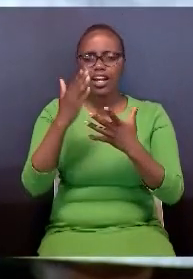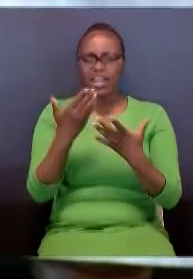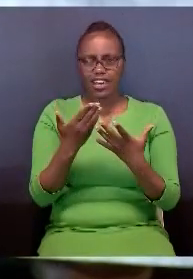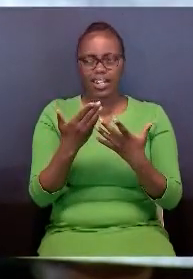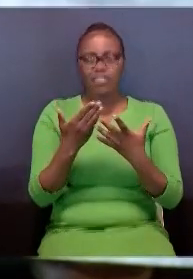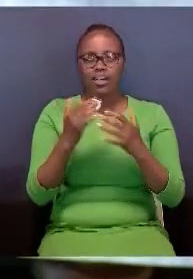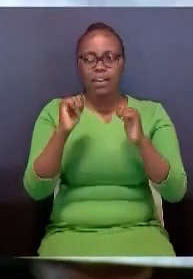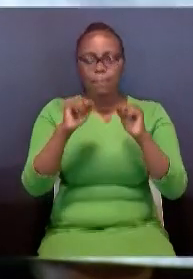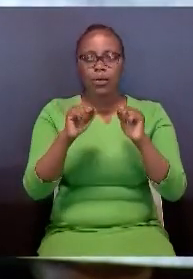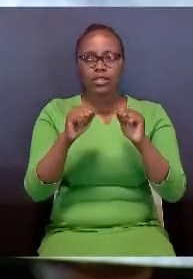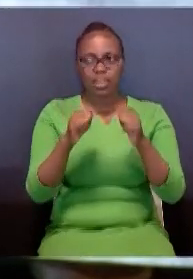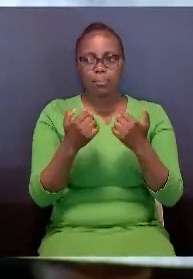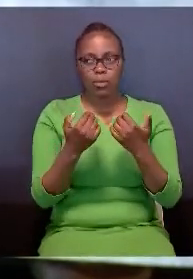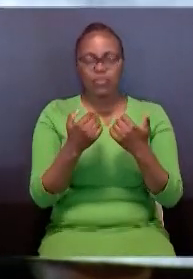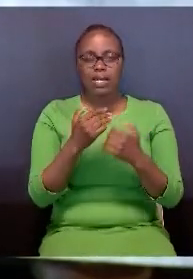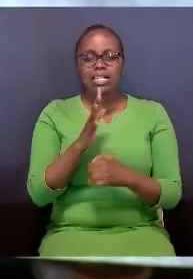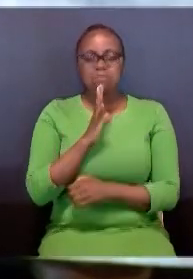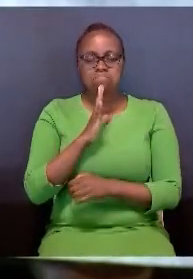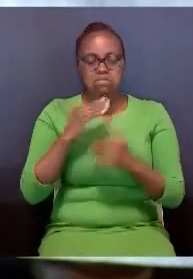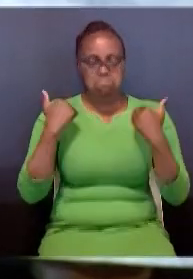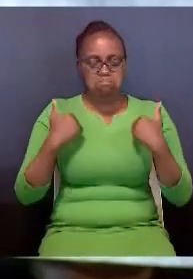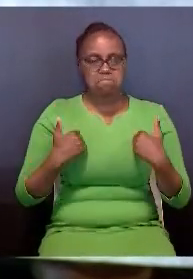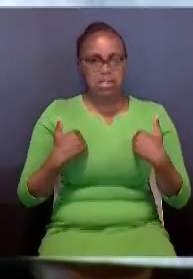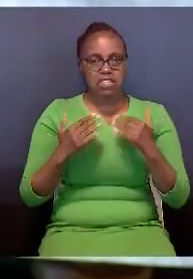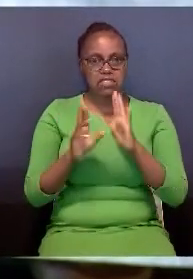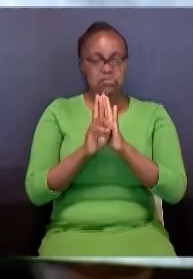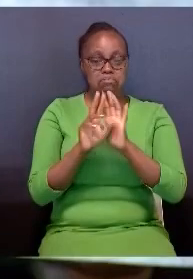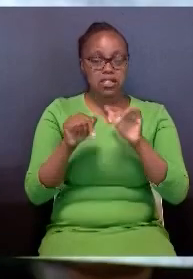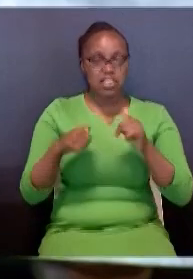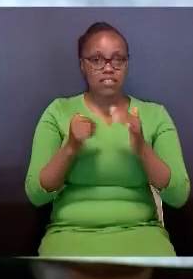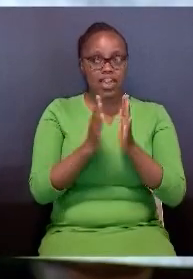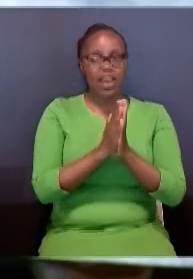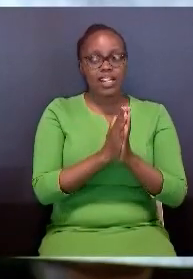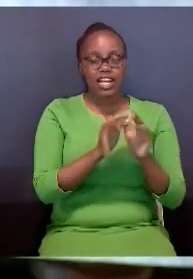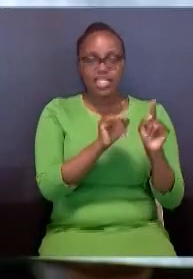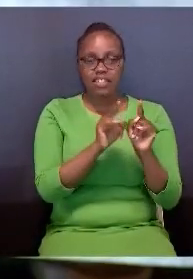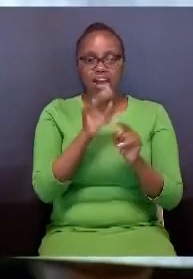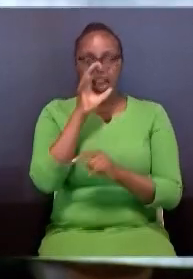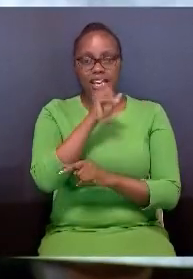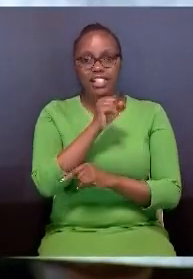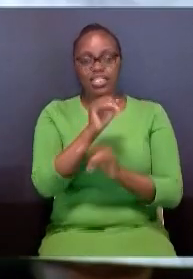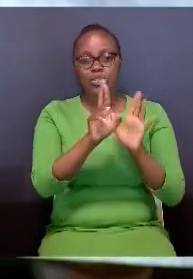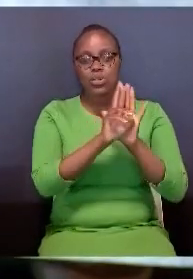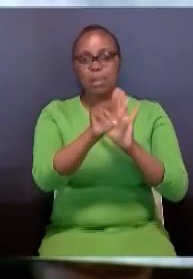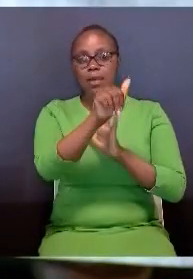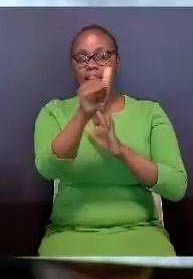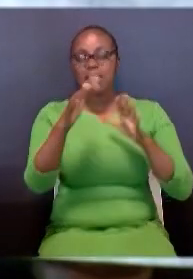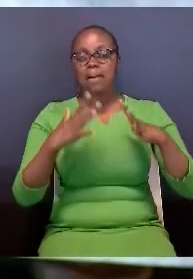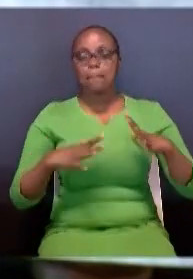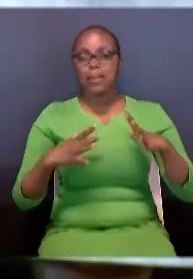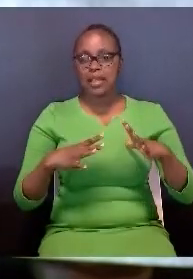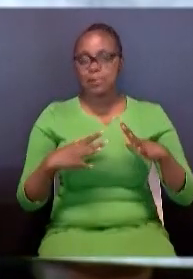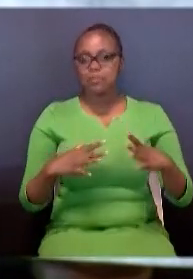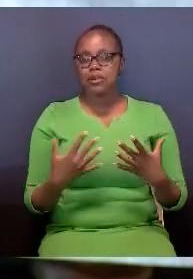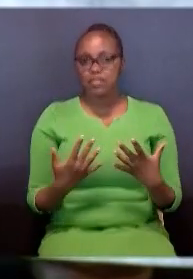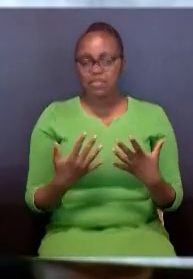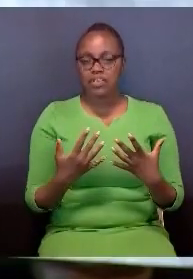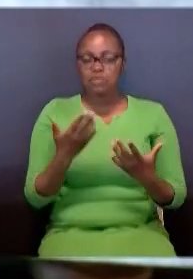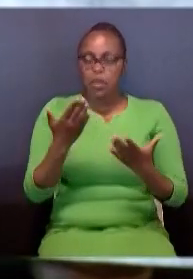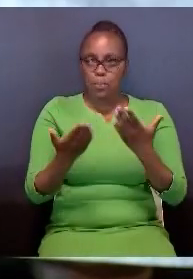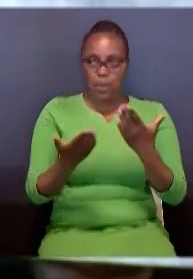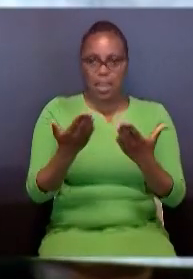I can speak on my own behalf, but also, I guess, on behalf of others. So you might